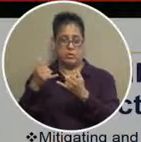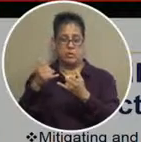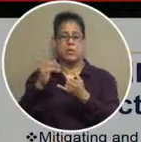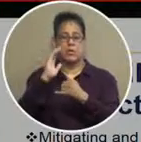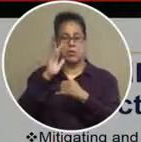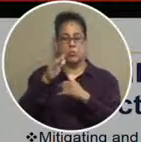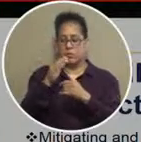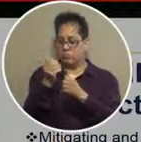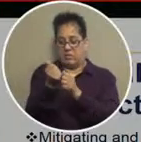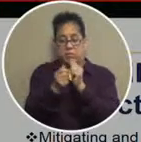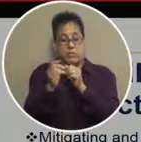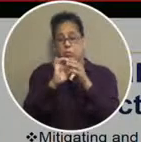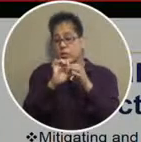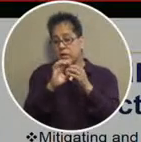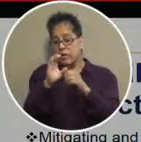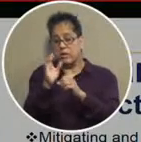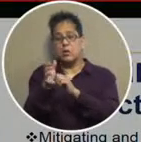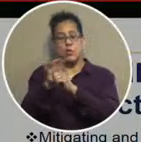you on everything COVID.